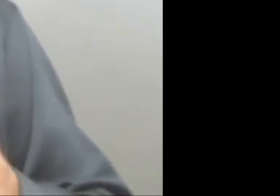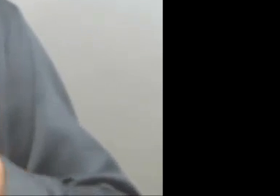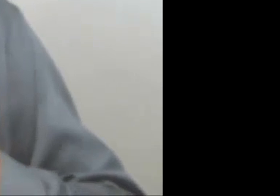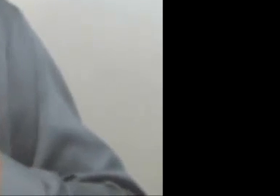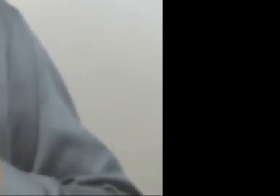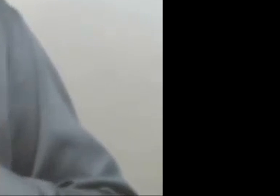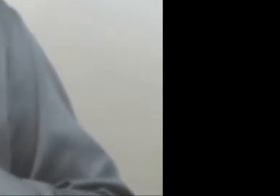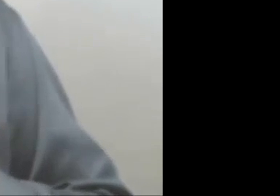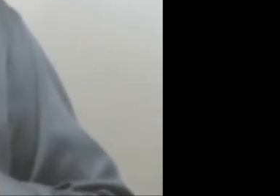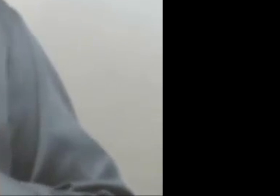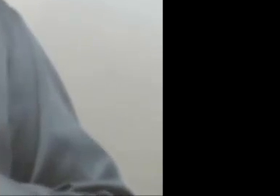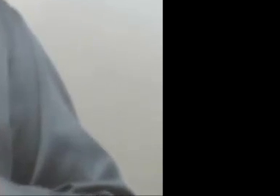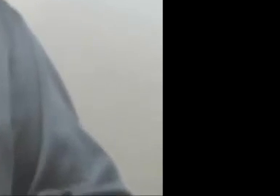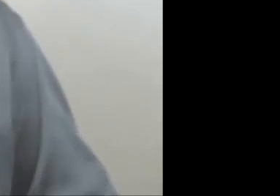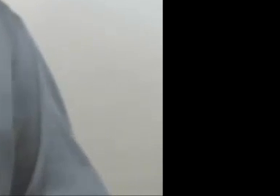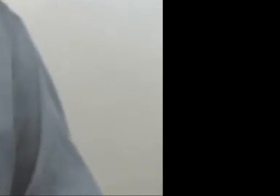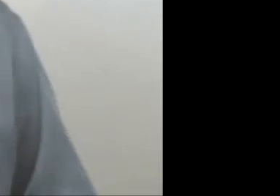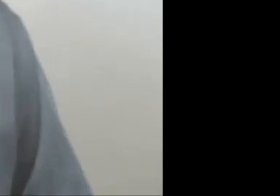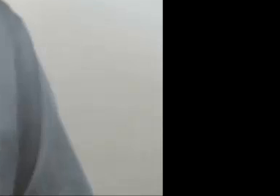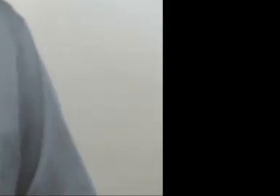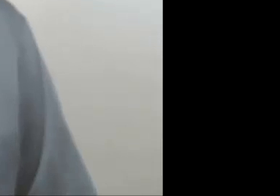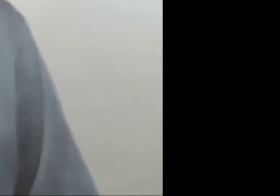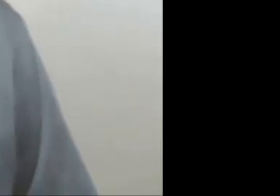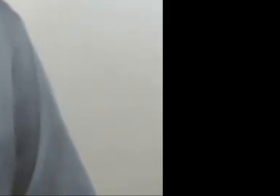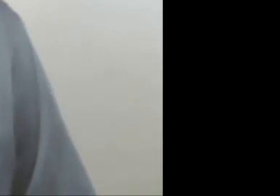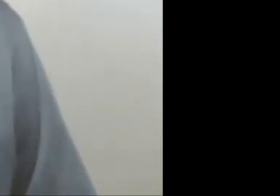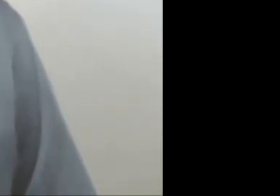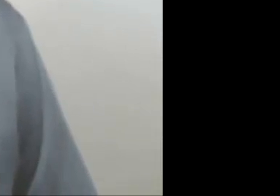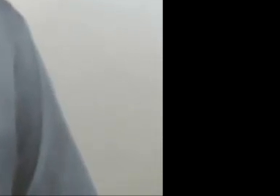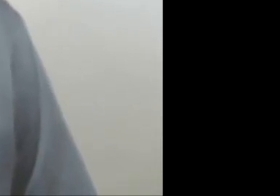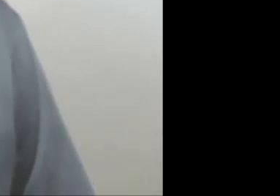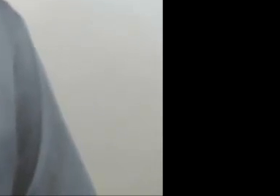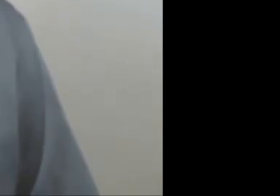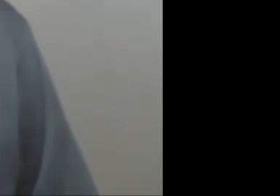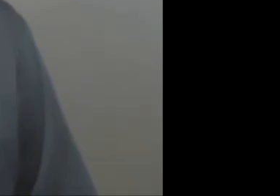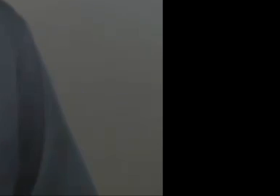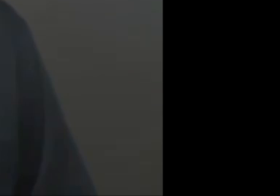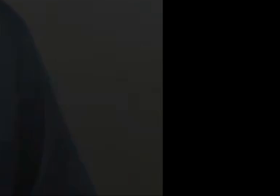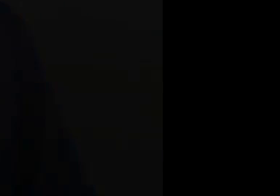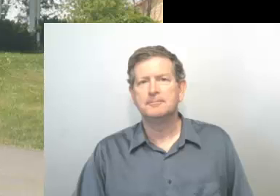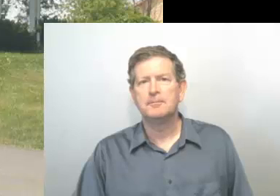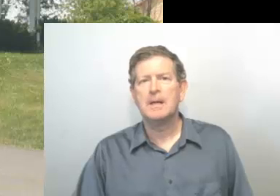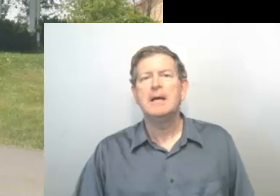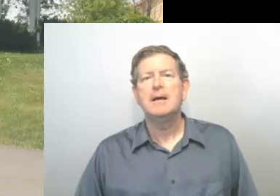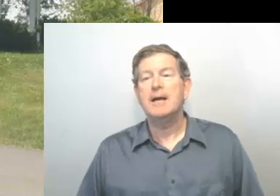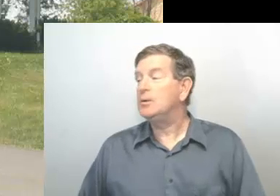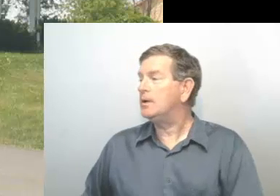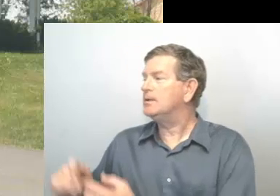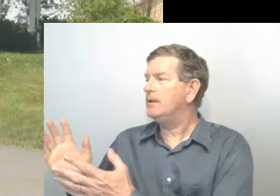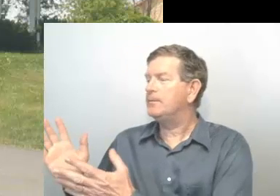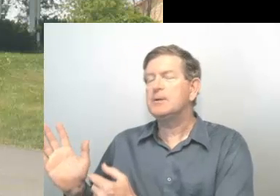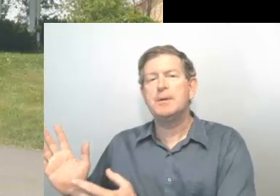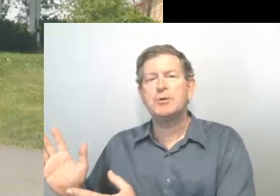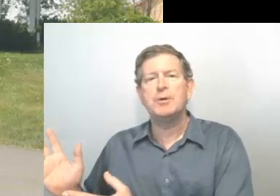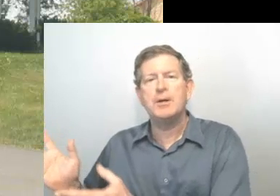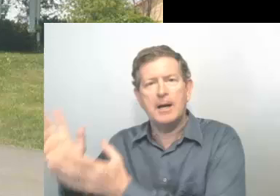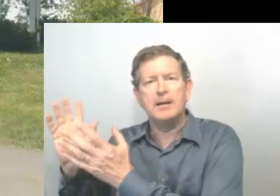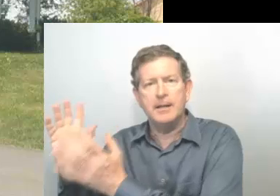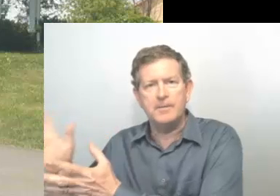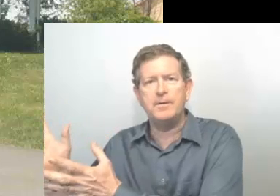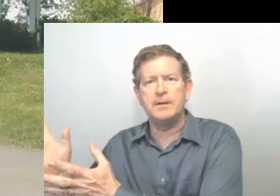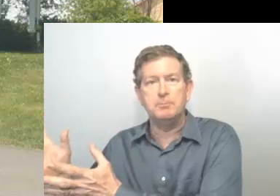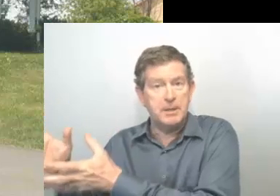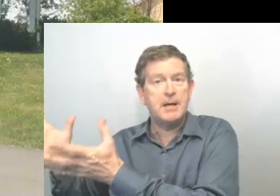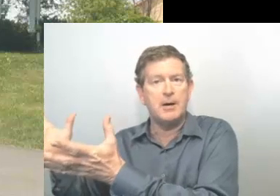I'll tell you a little bit about my life, and I'll ask you questions about yours. So let's go take a look at it now. As you can see from this picture here,